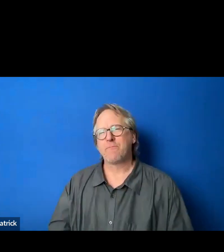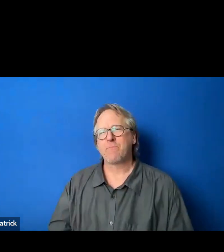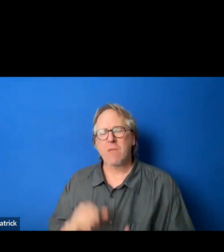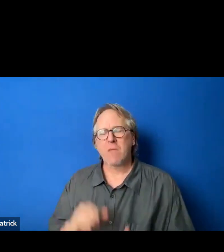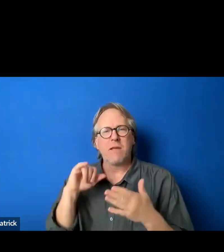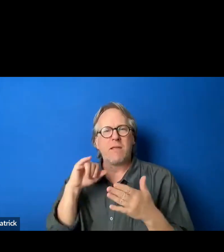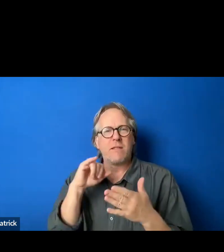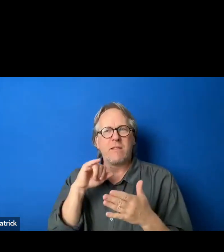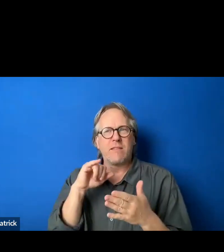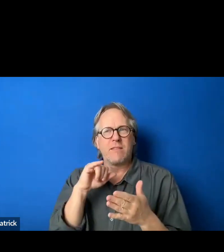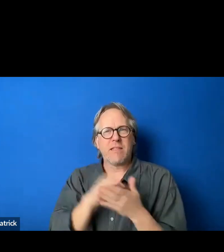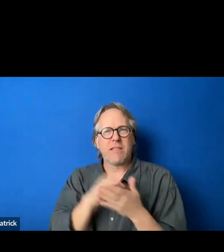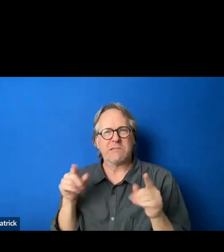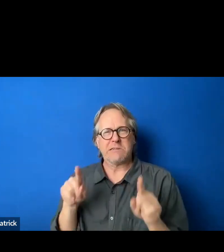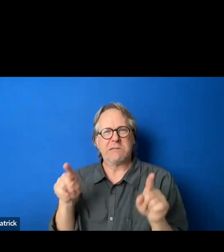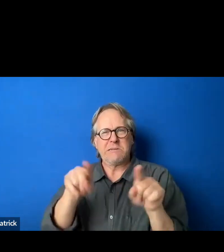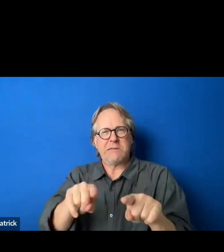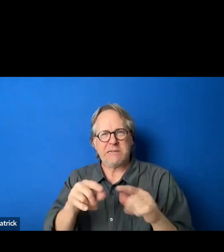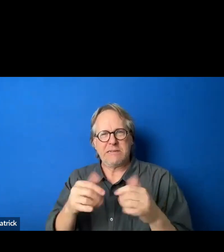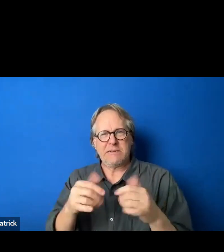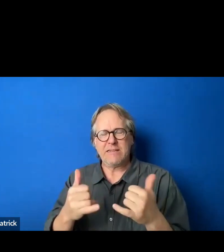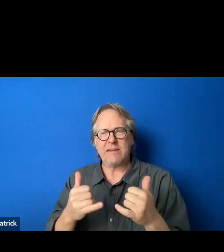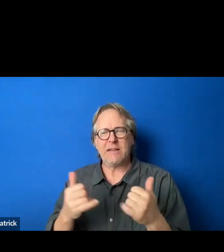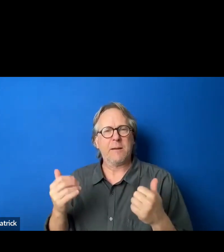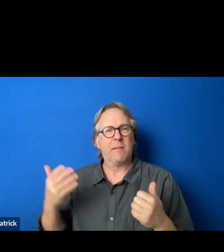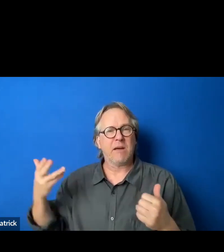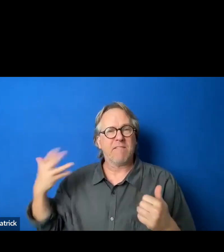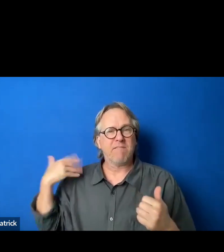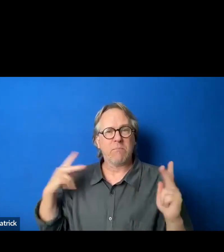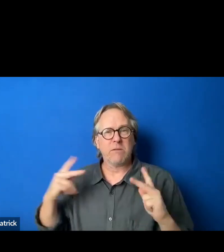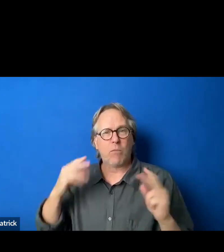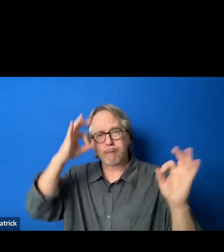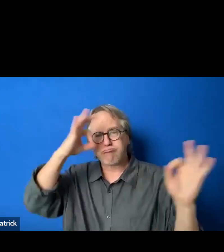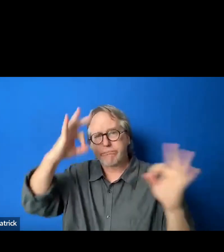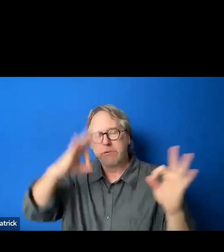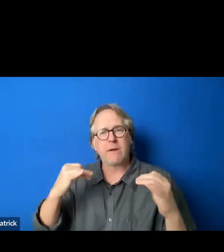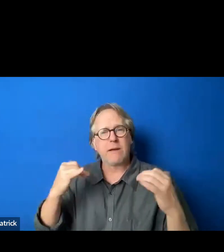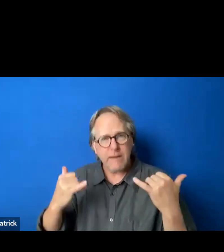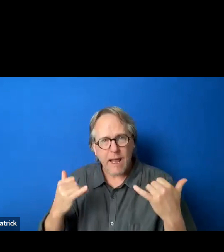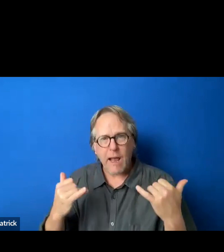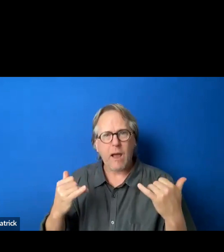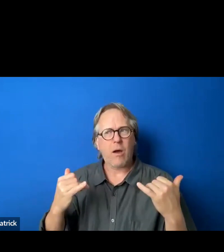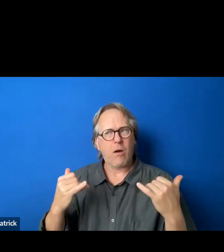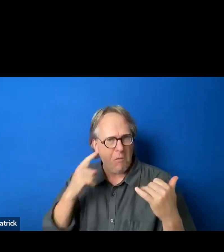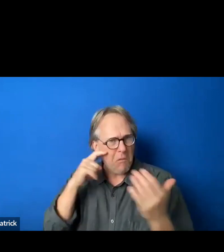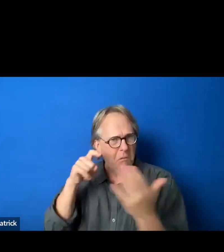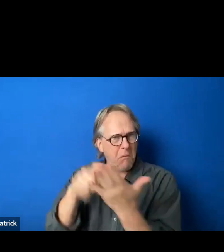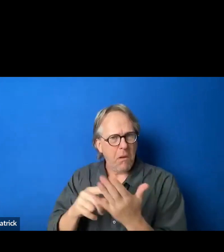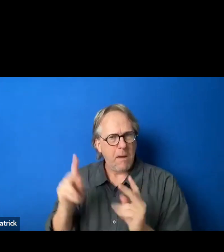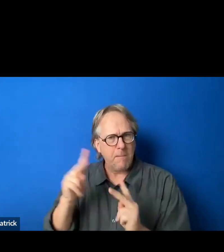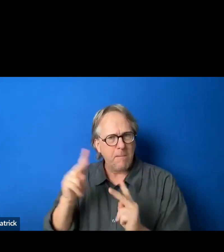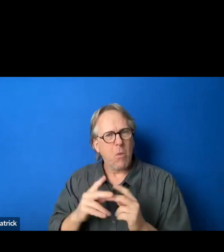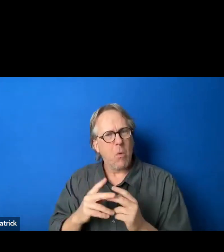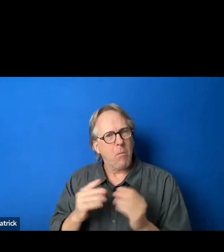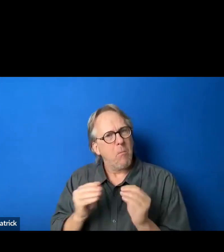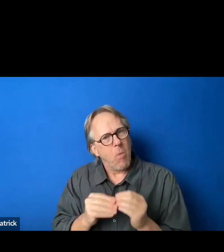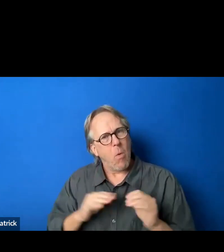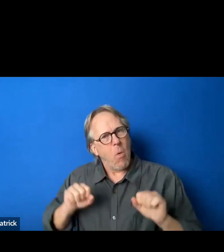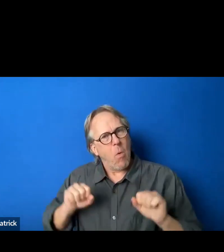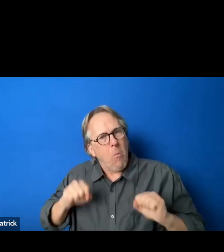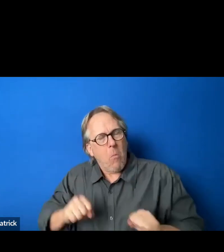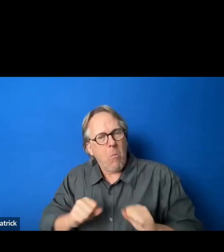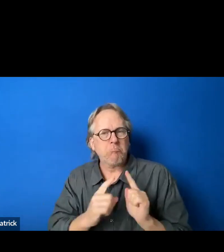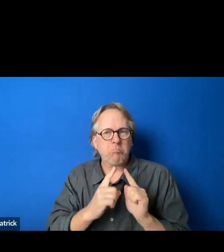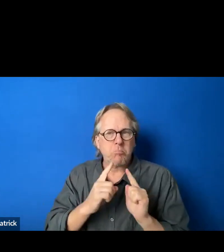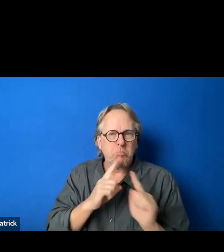suddenly becoming more free of talking about our invisible disabilities and people in